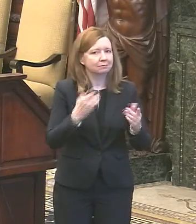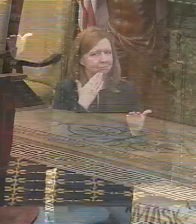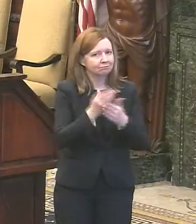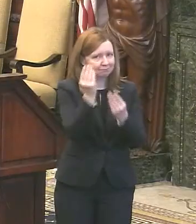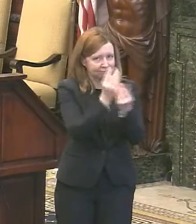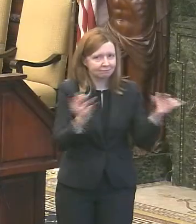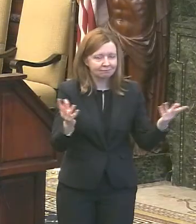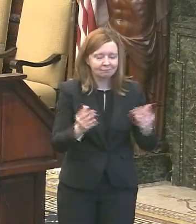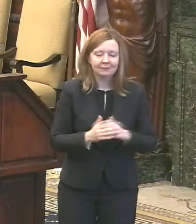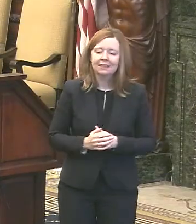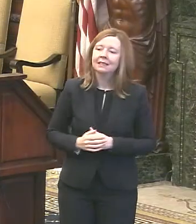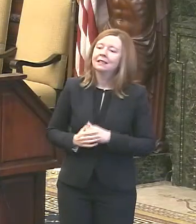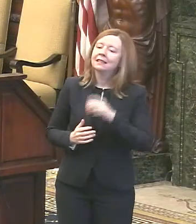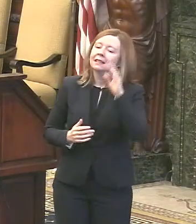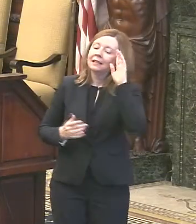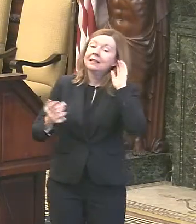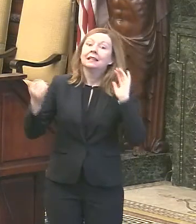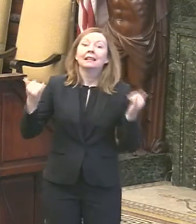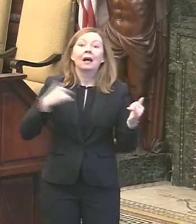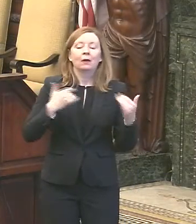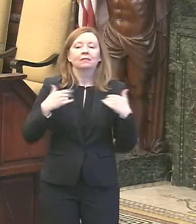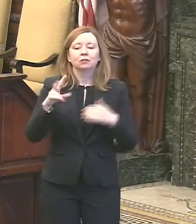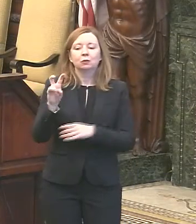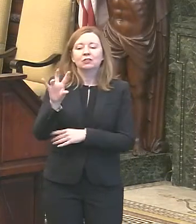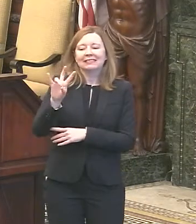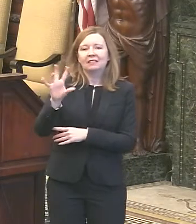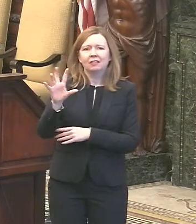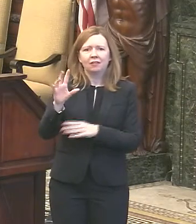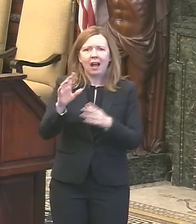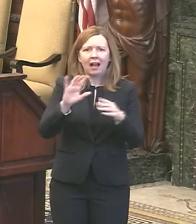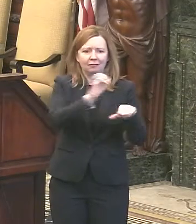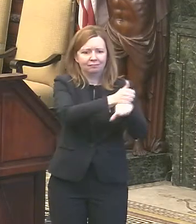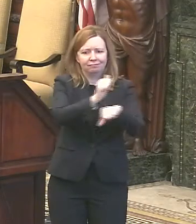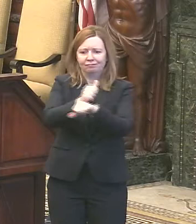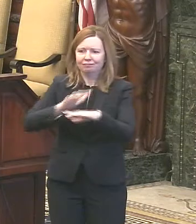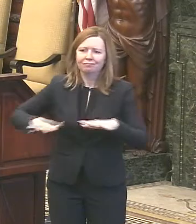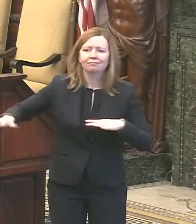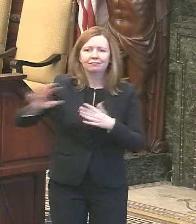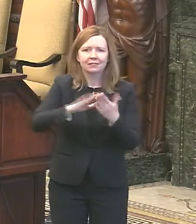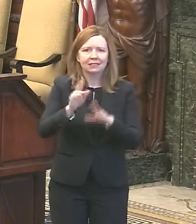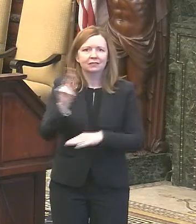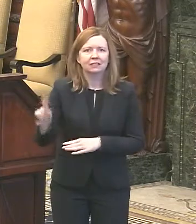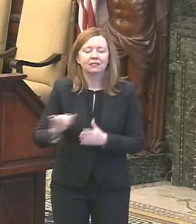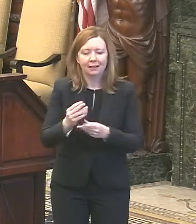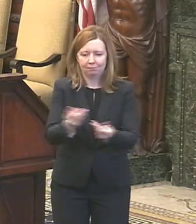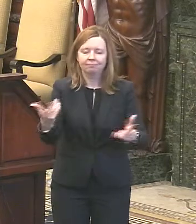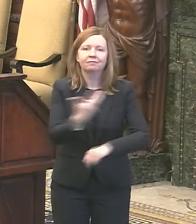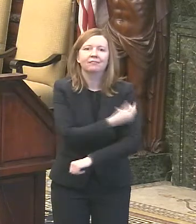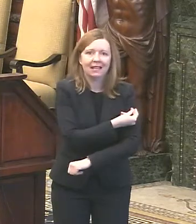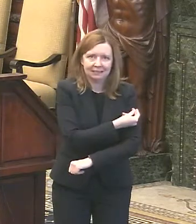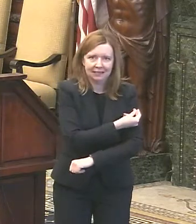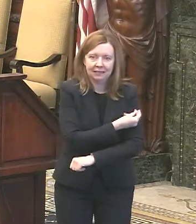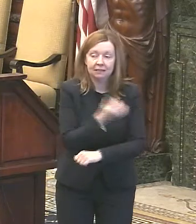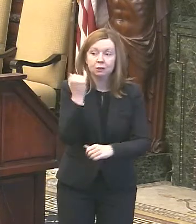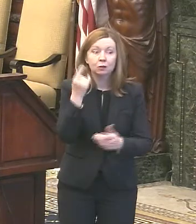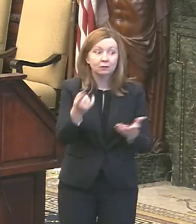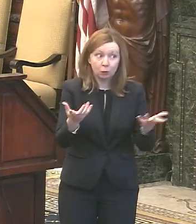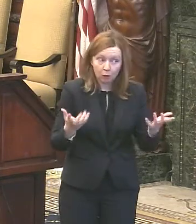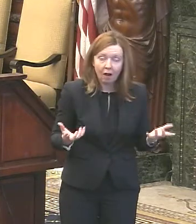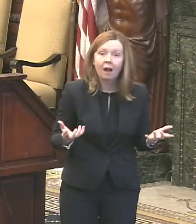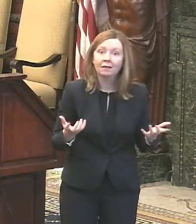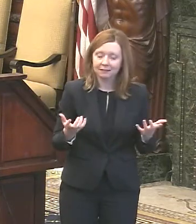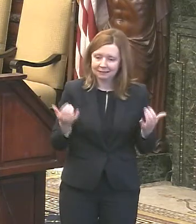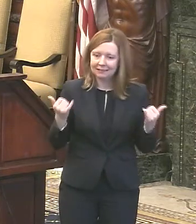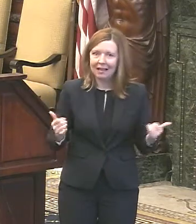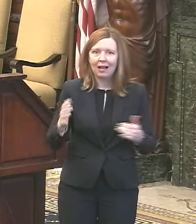vaccination continues to increase. We now have 275 sites across the city that are enrolled and receiving vaccine. That's an increase of 1 since last week. And